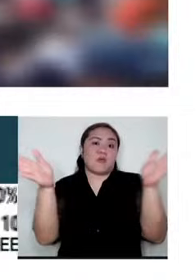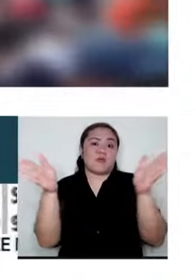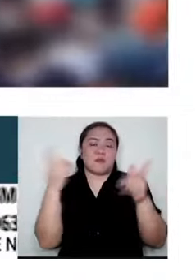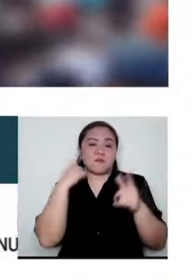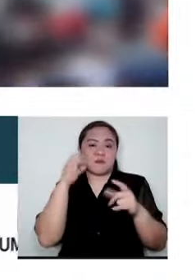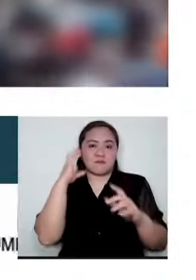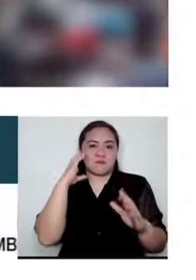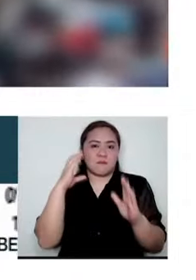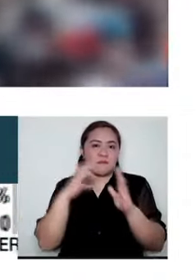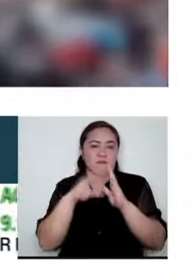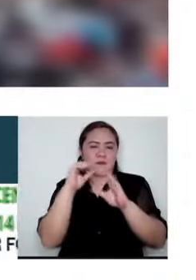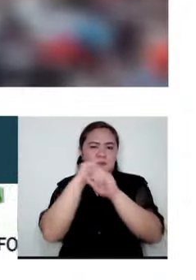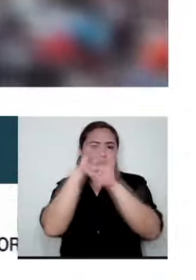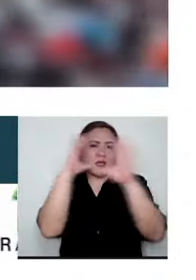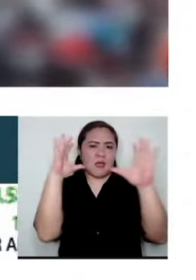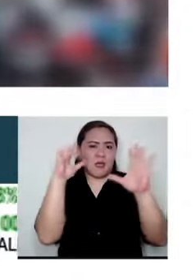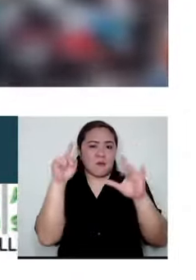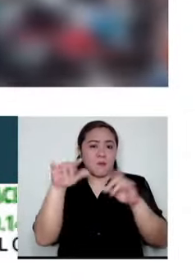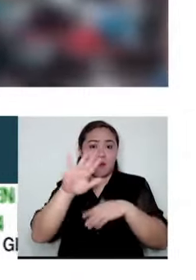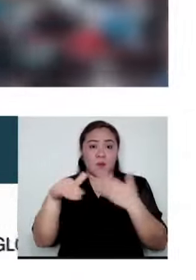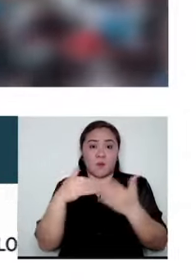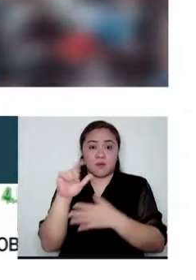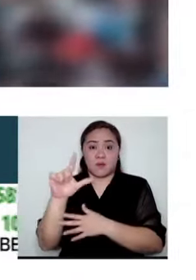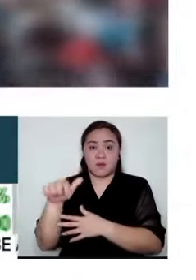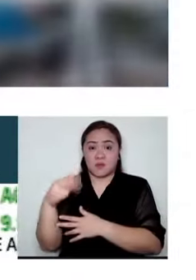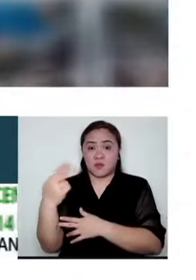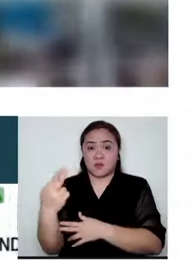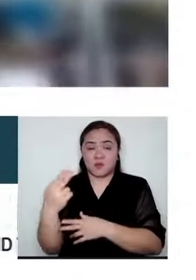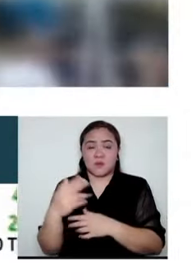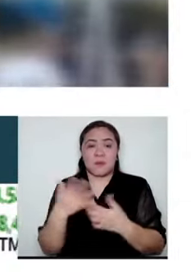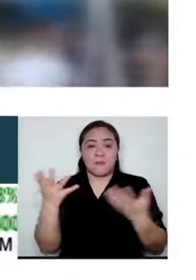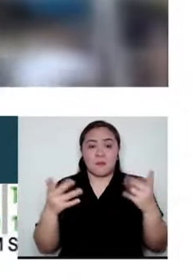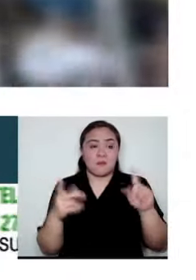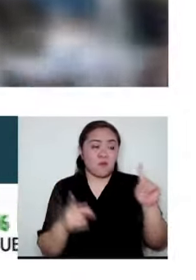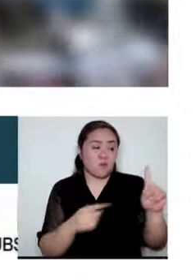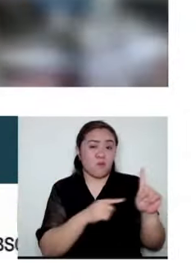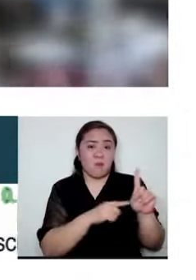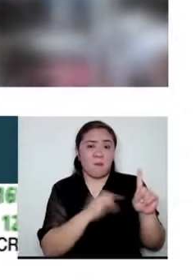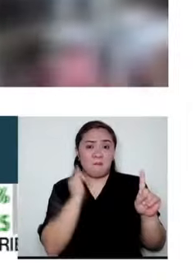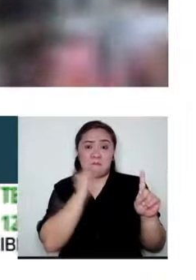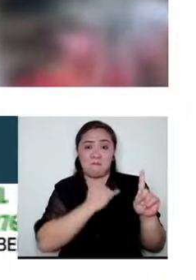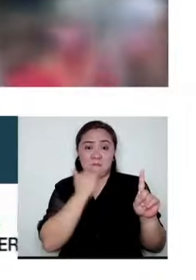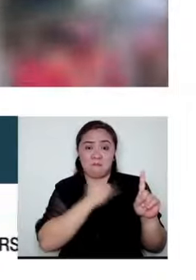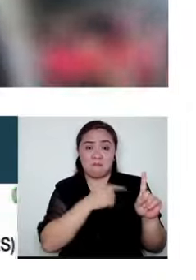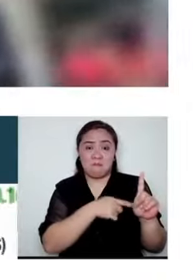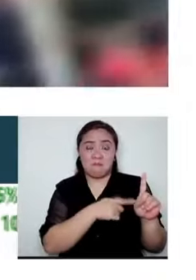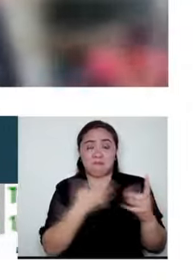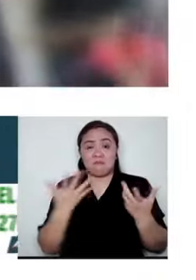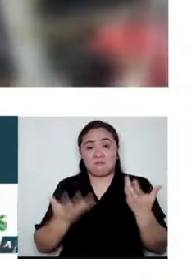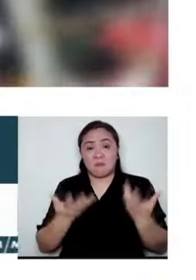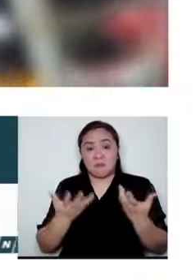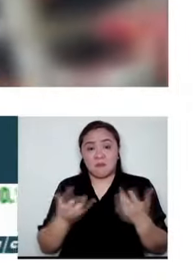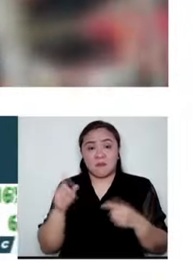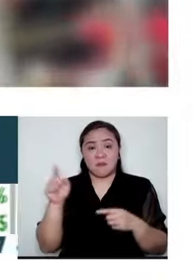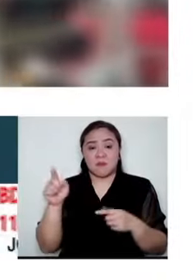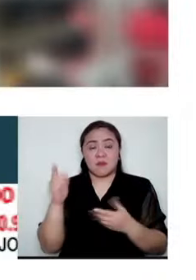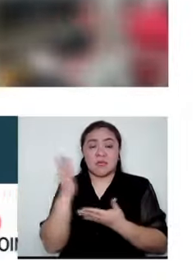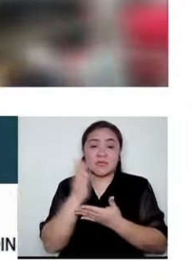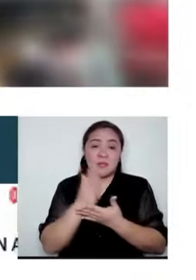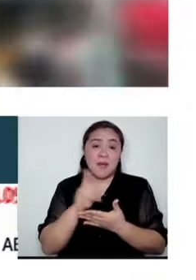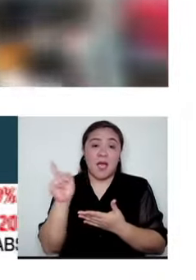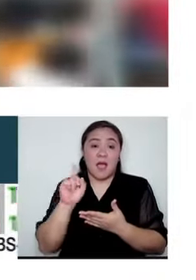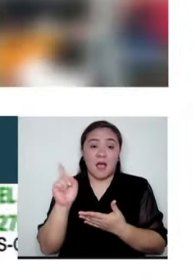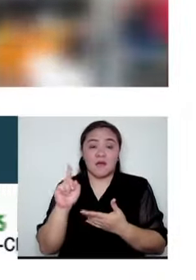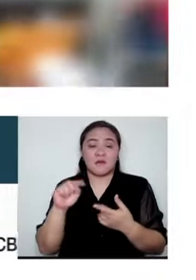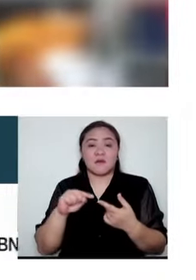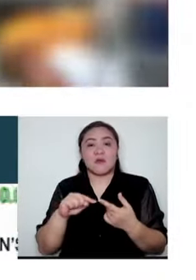picture of how the LGU is doing. Perhaps there was one mistake or there was a lack of